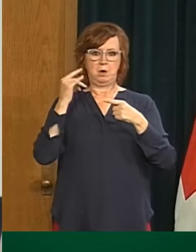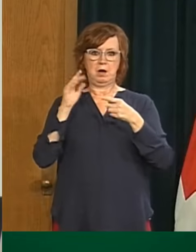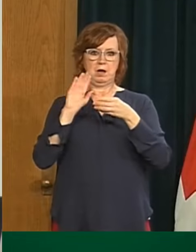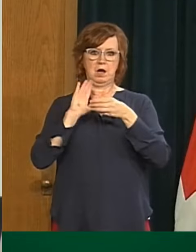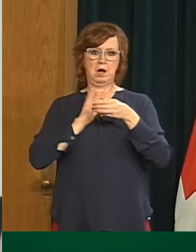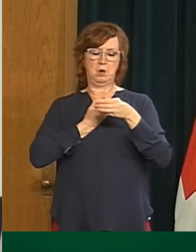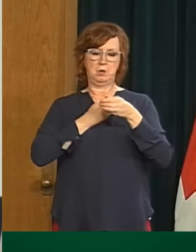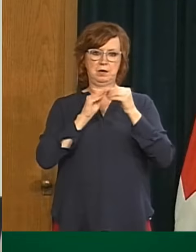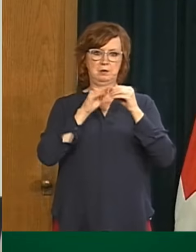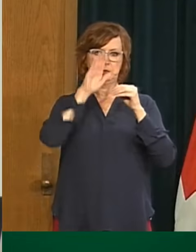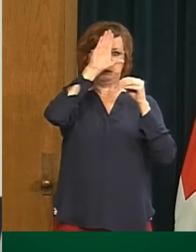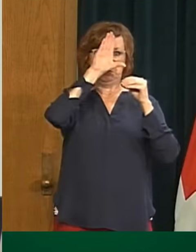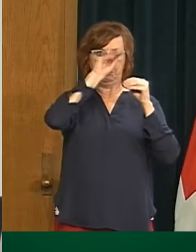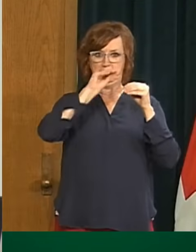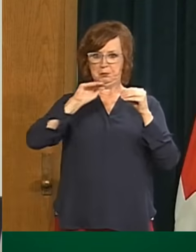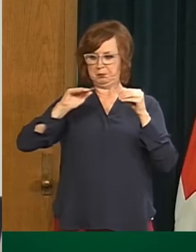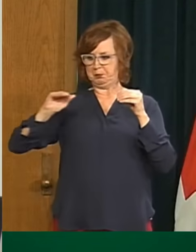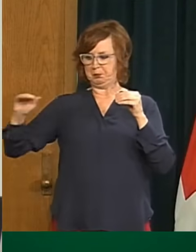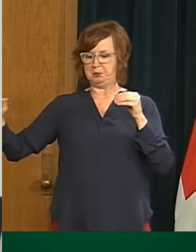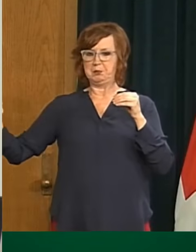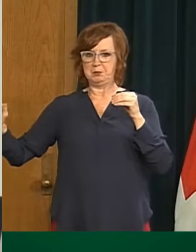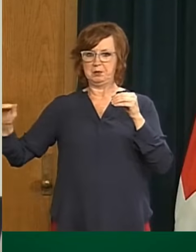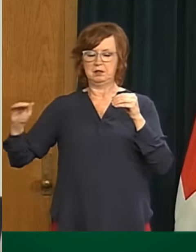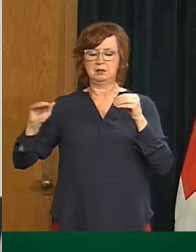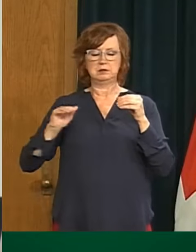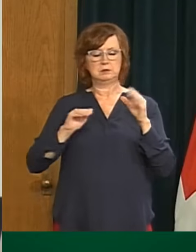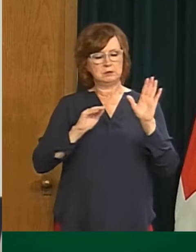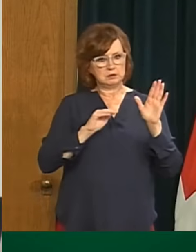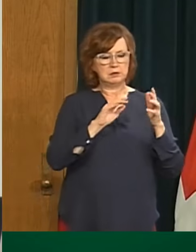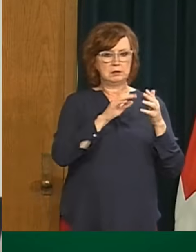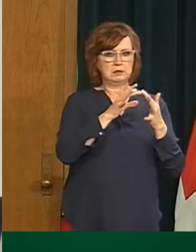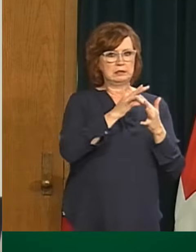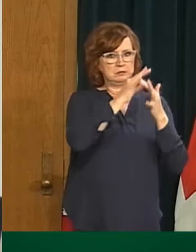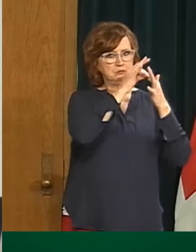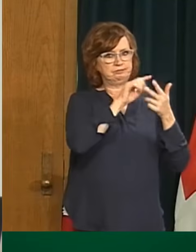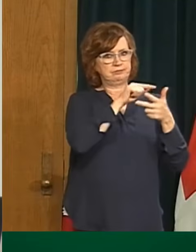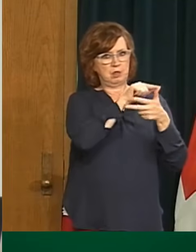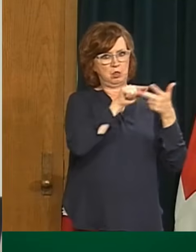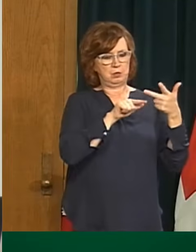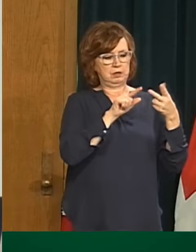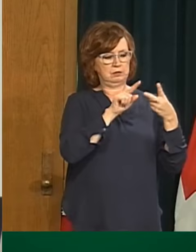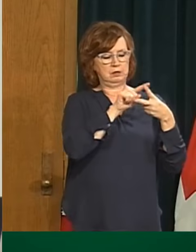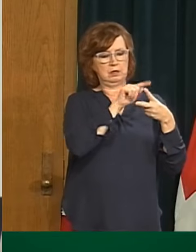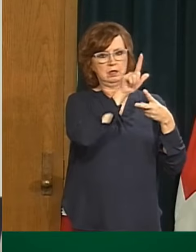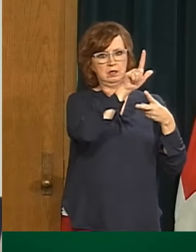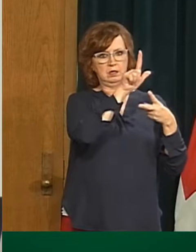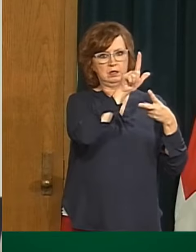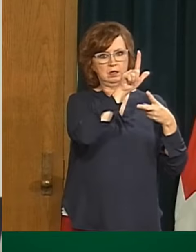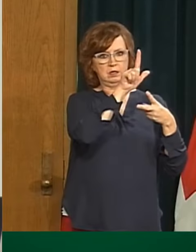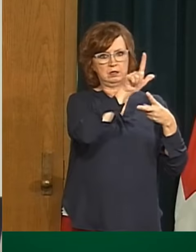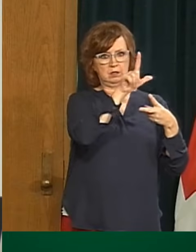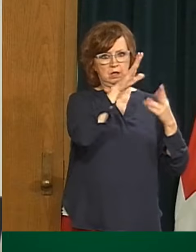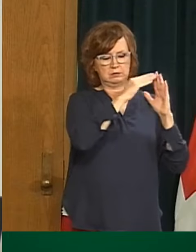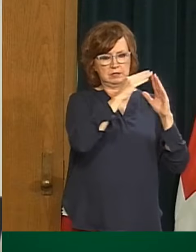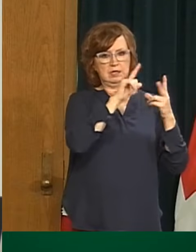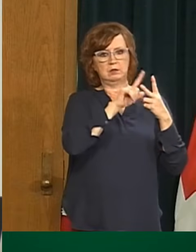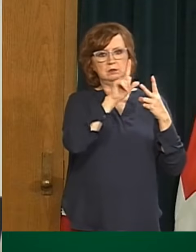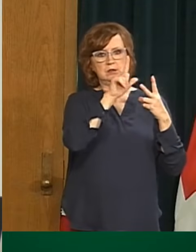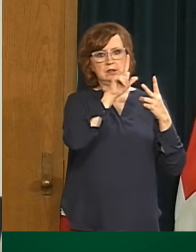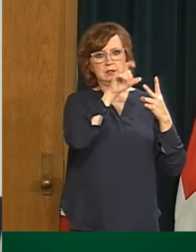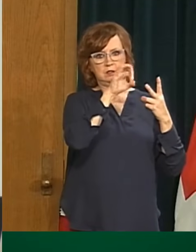where there are outbreaks, which includes the city of Lloydminster and the Loche area. And we need to make sure